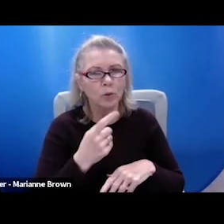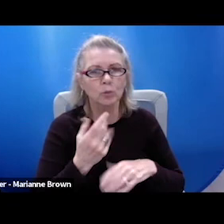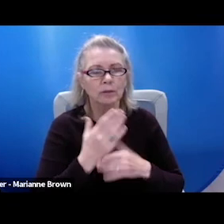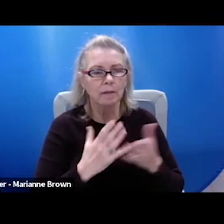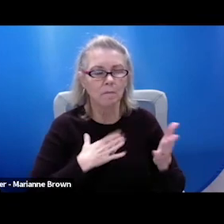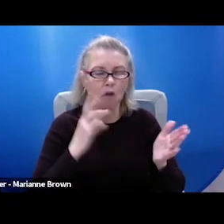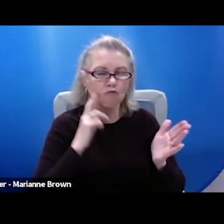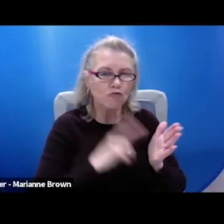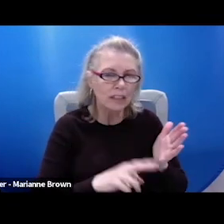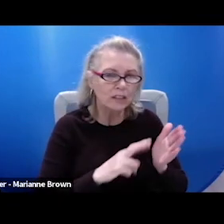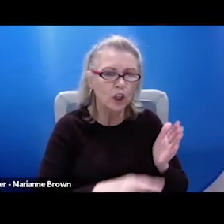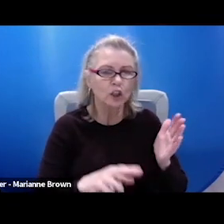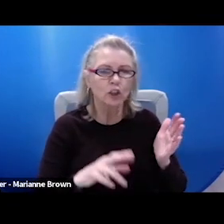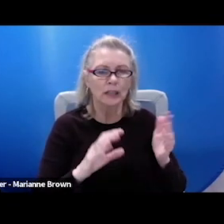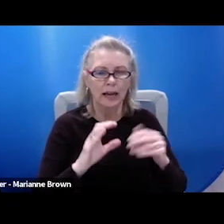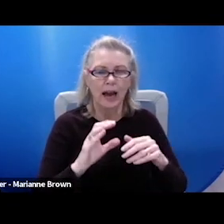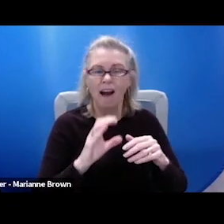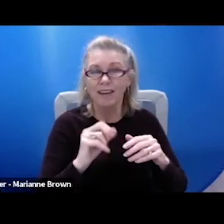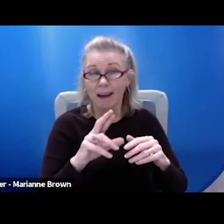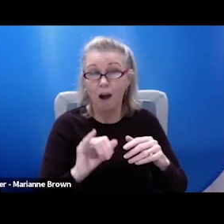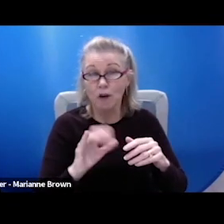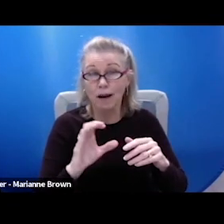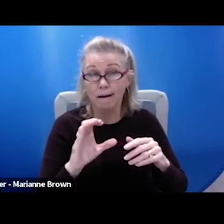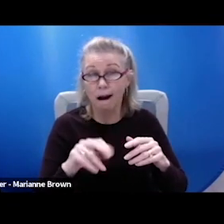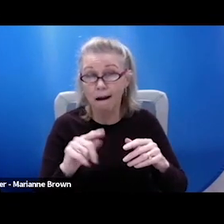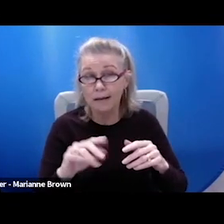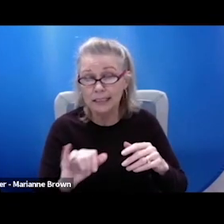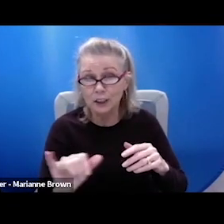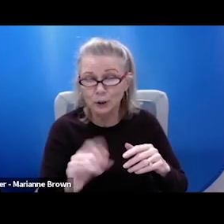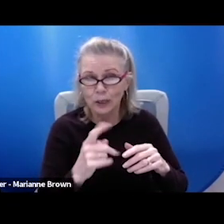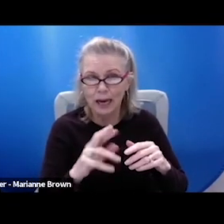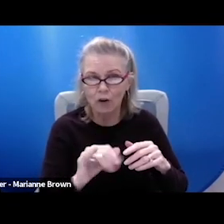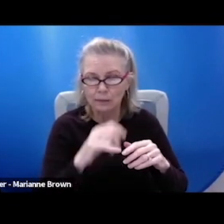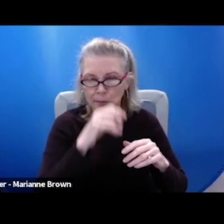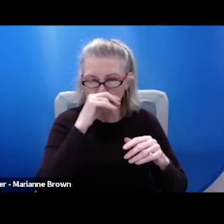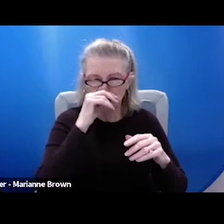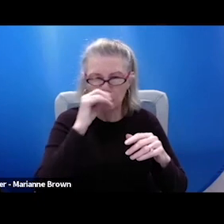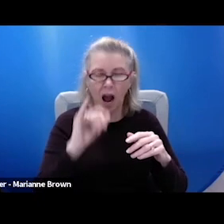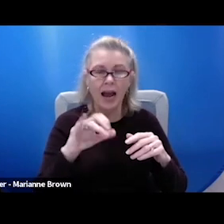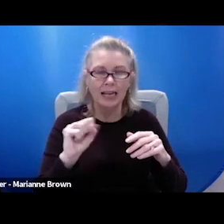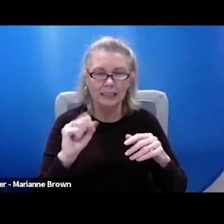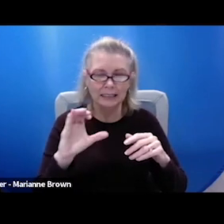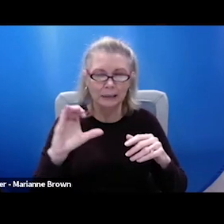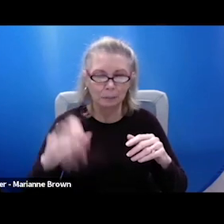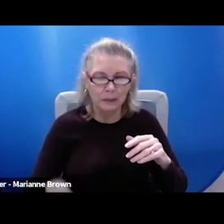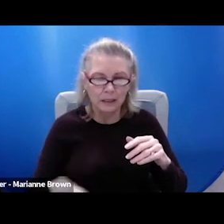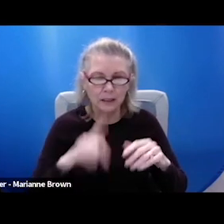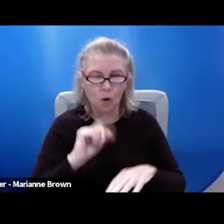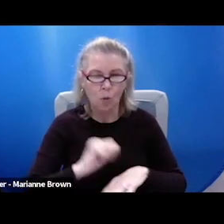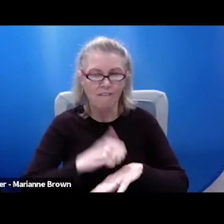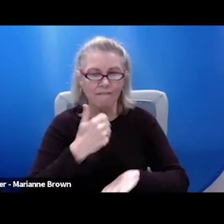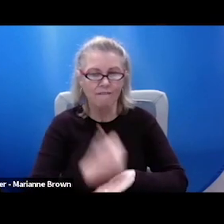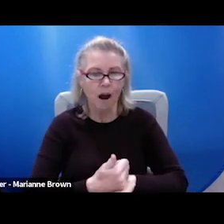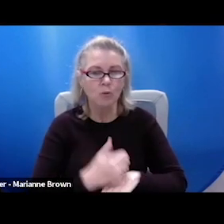research of my colleague Carrie Conti as well. So ISCP was founded in 1994 as